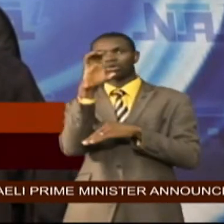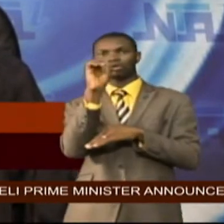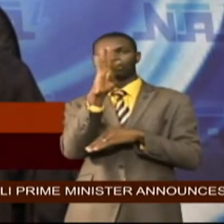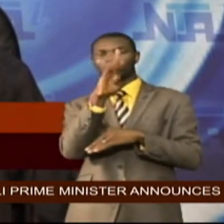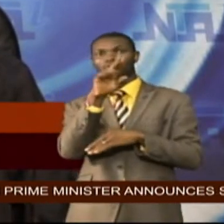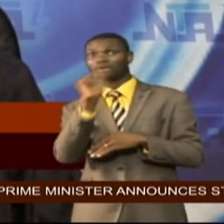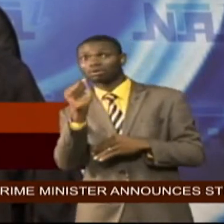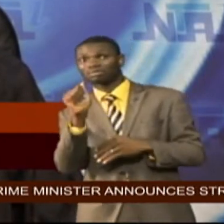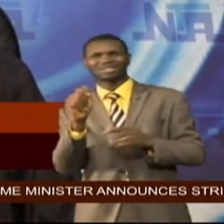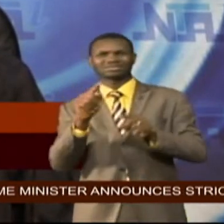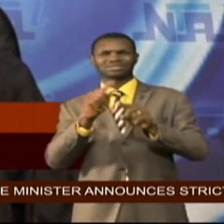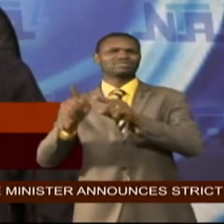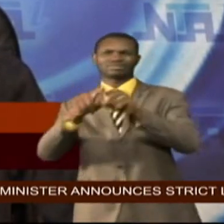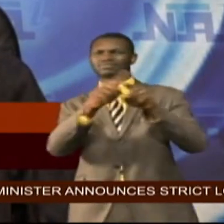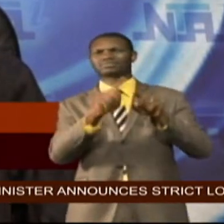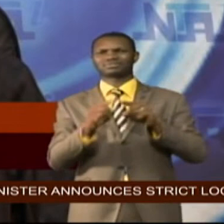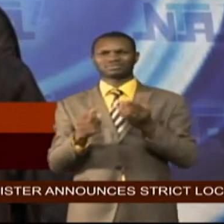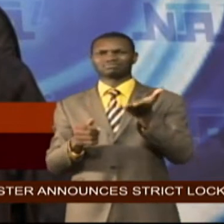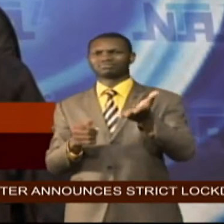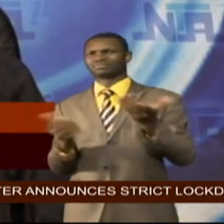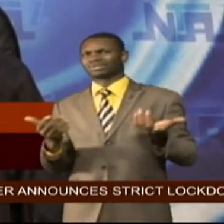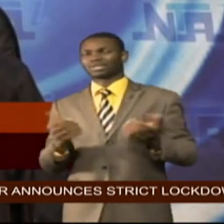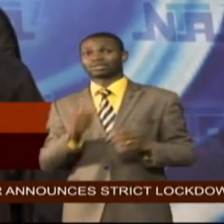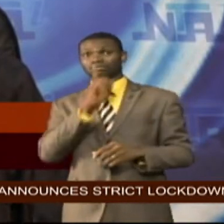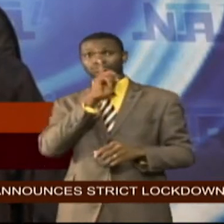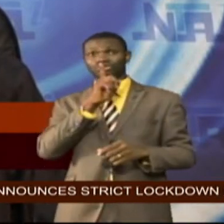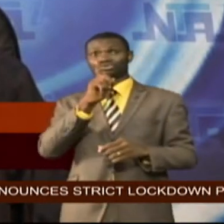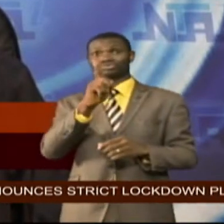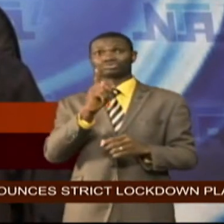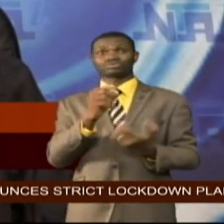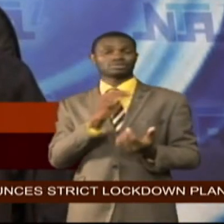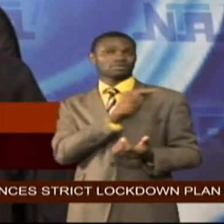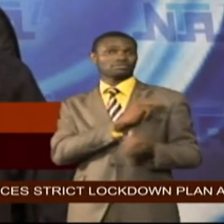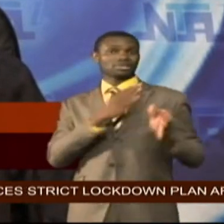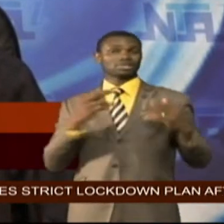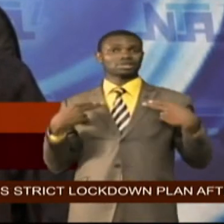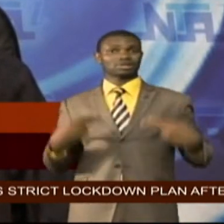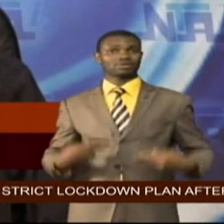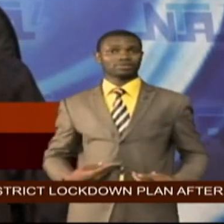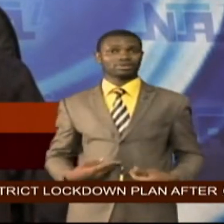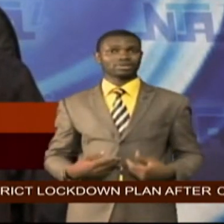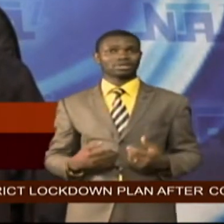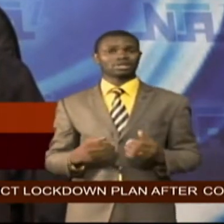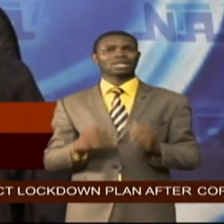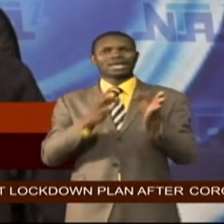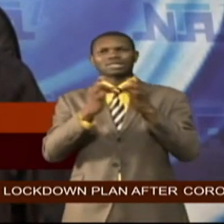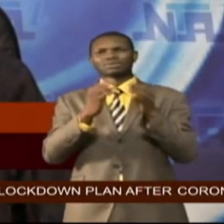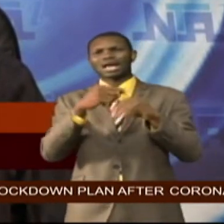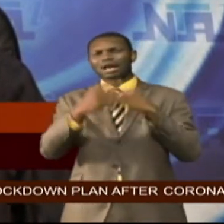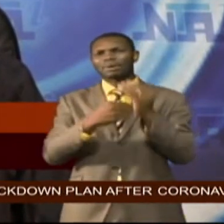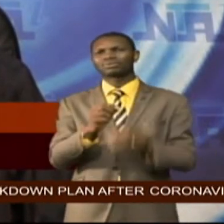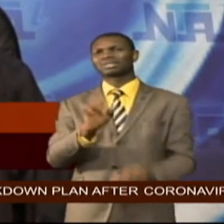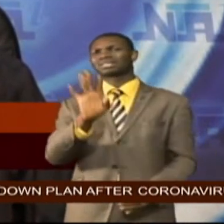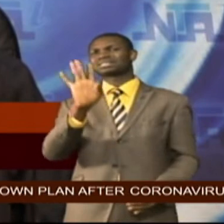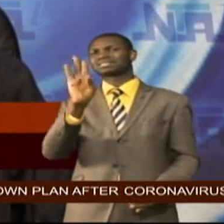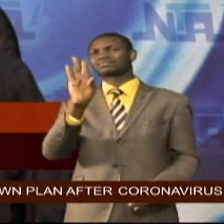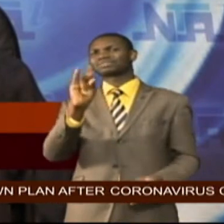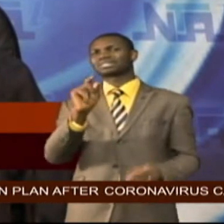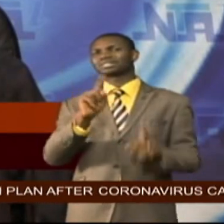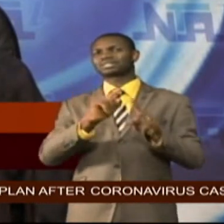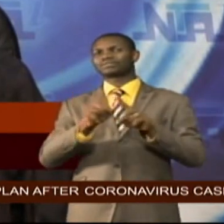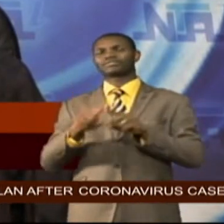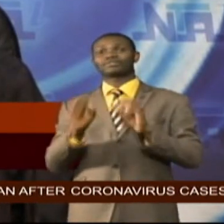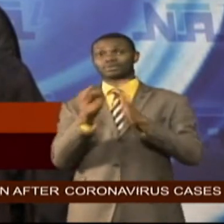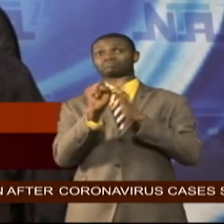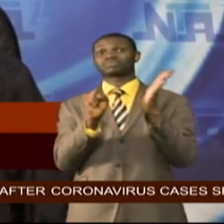adders. Today, the Honorable Minister of Health listed about 17 states that are at highest risk, and they